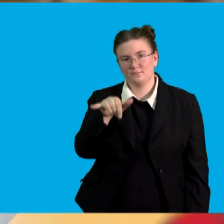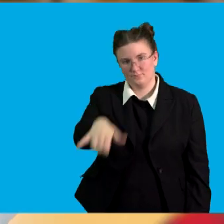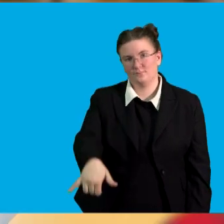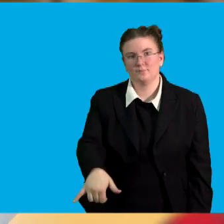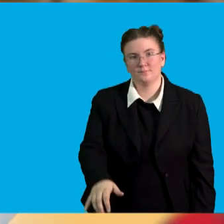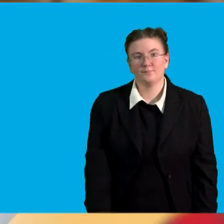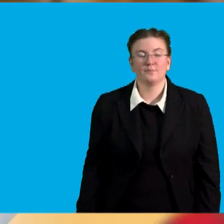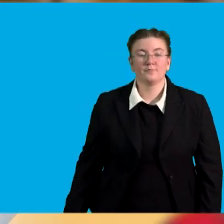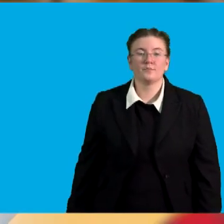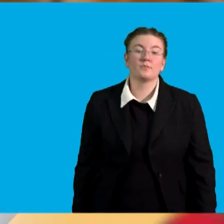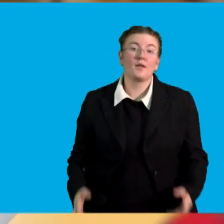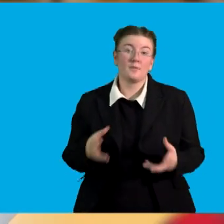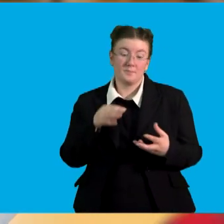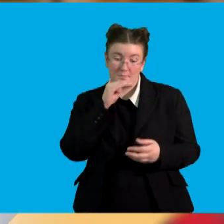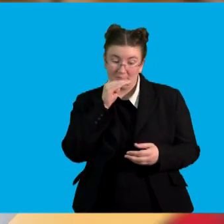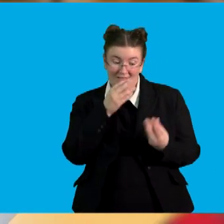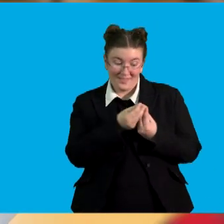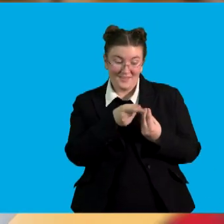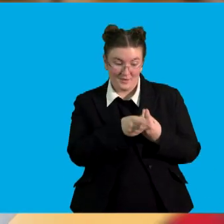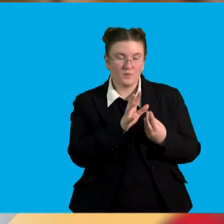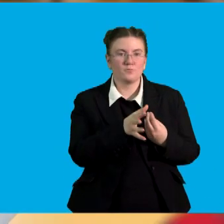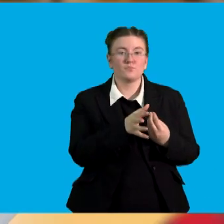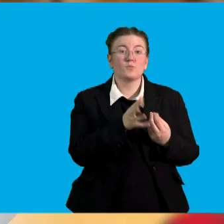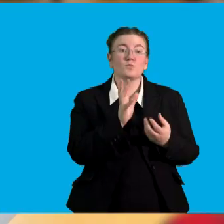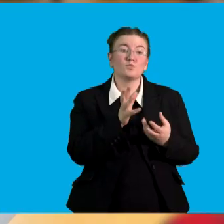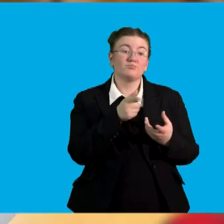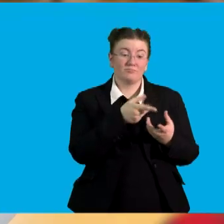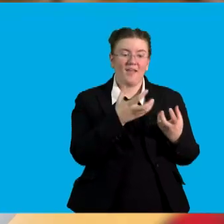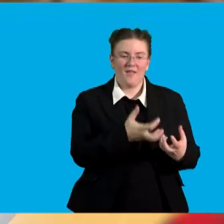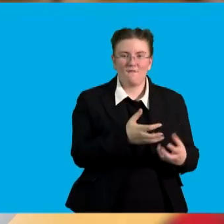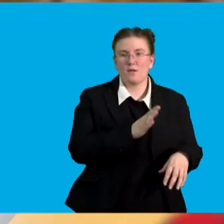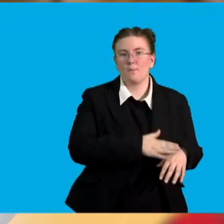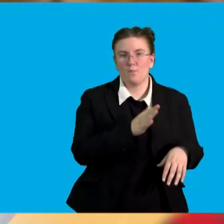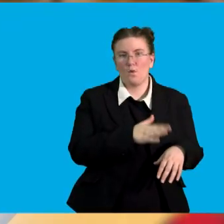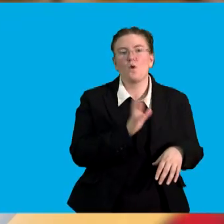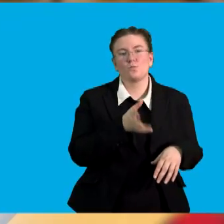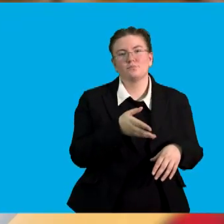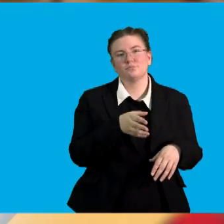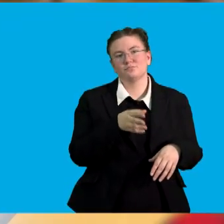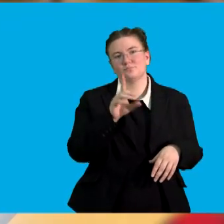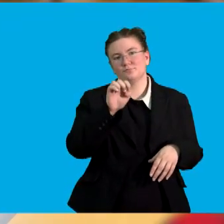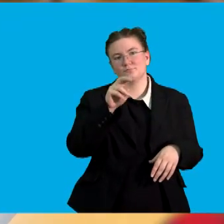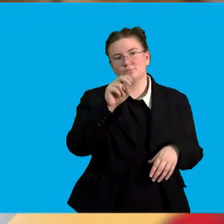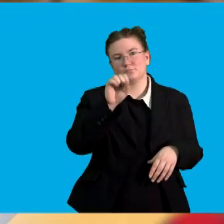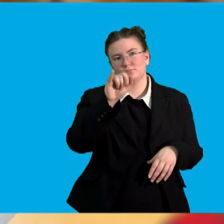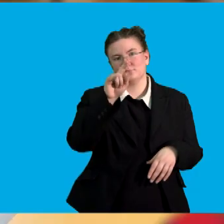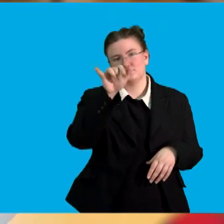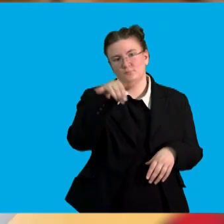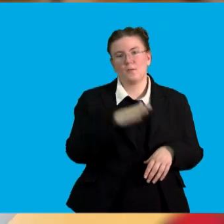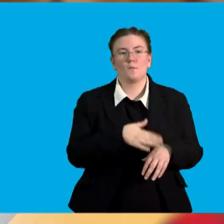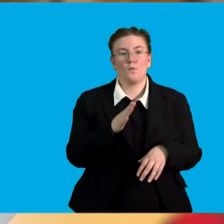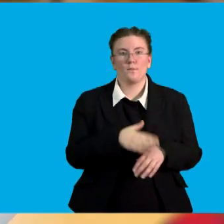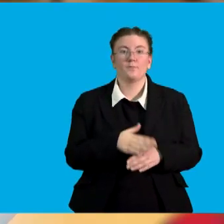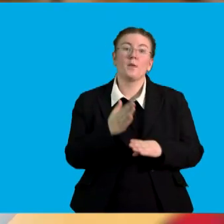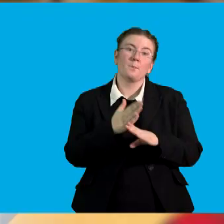means that substance is going to be described as having or as being more dense. right? So then learners, before we